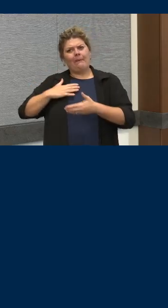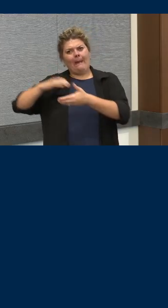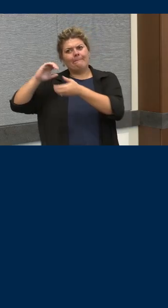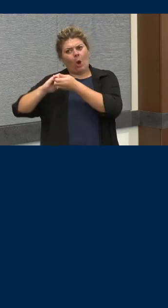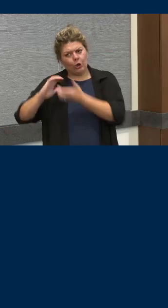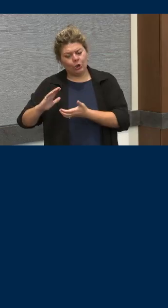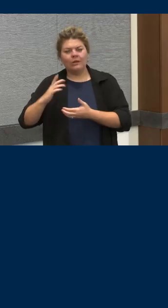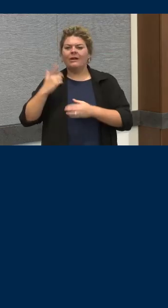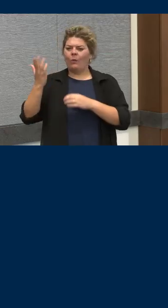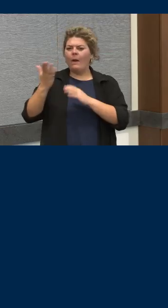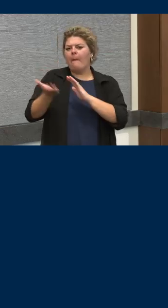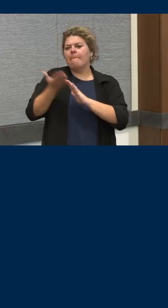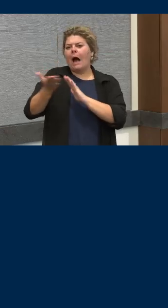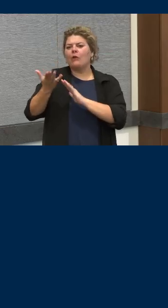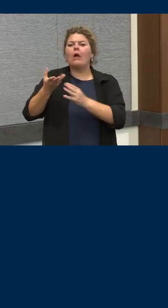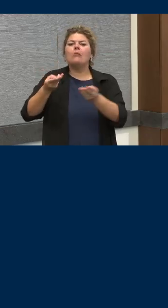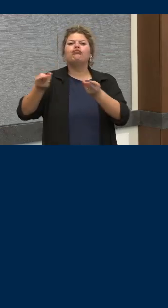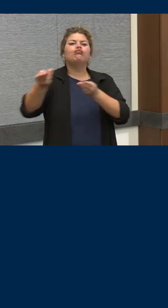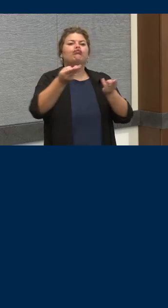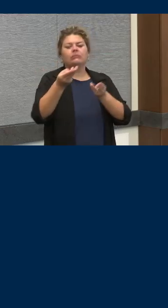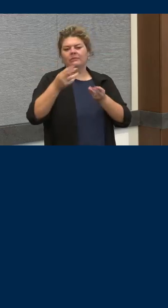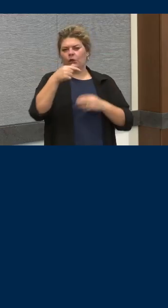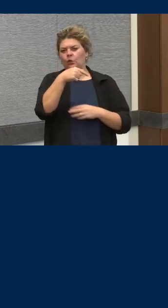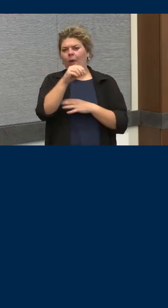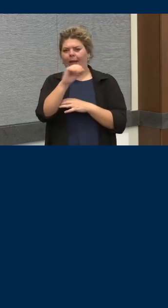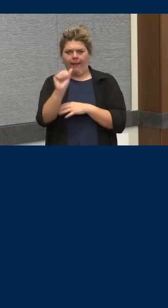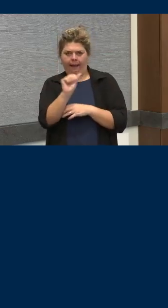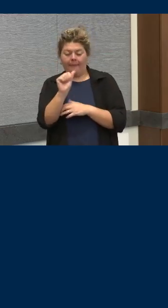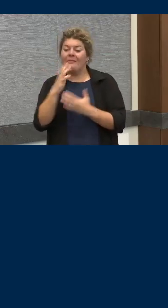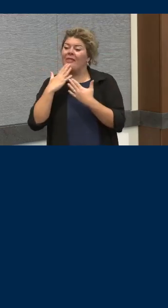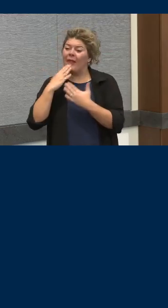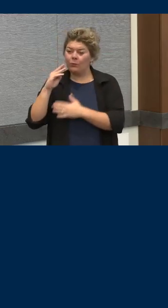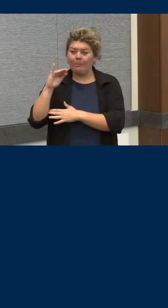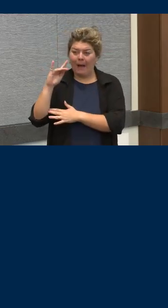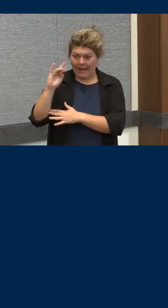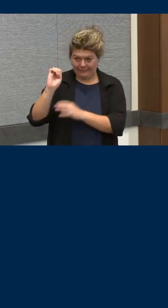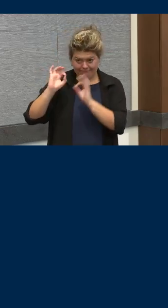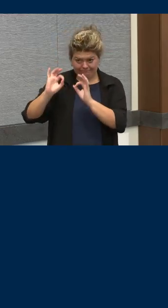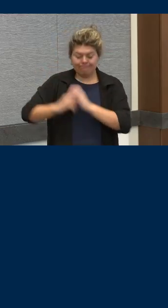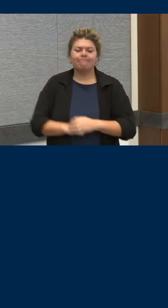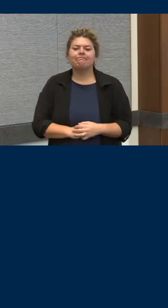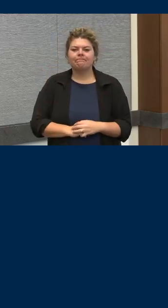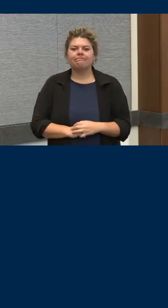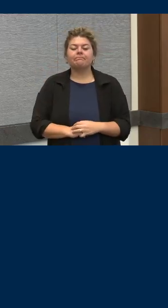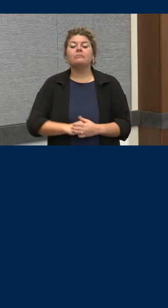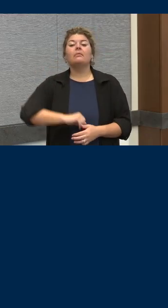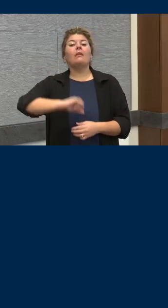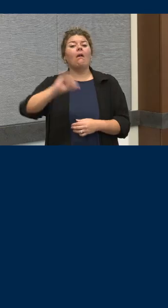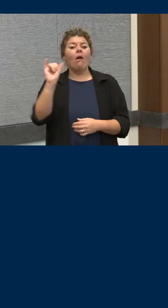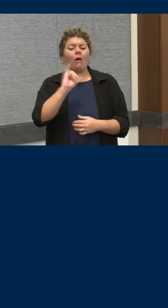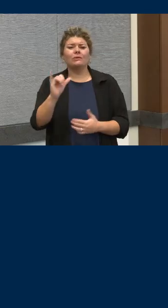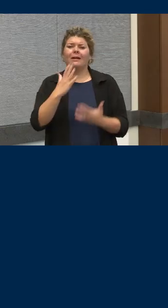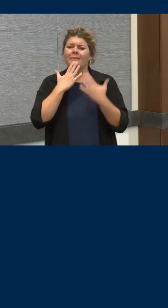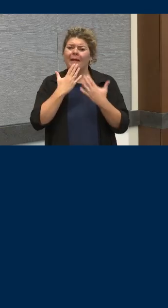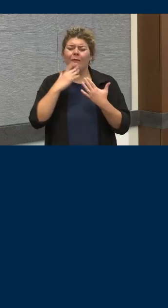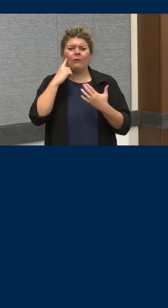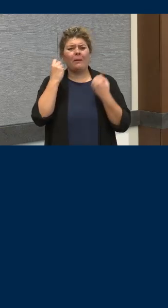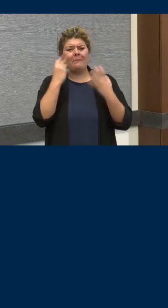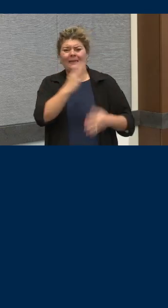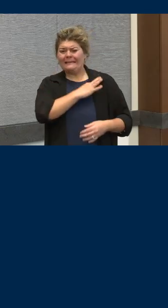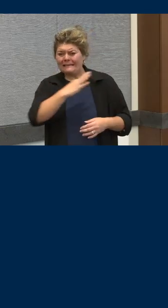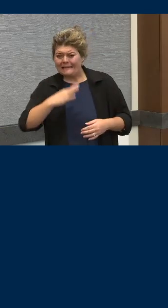and will be moderating the Q&A. Thank you, Mike. I also am grateful for the many staff